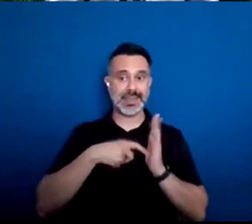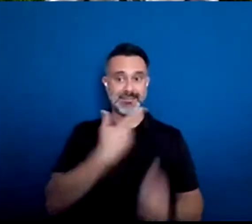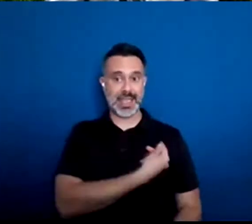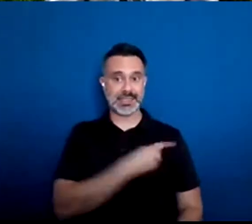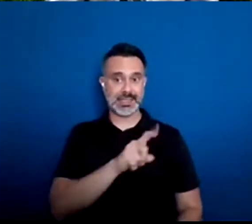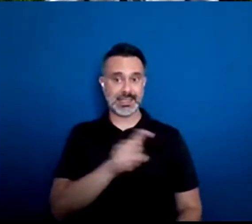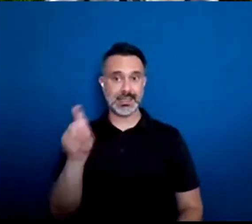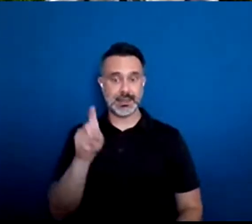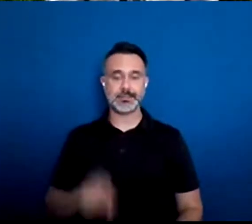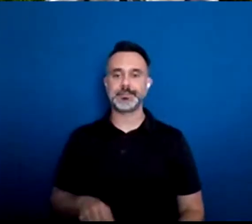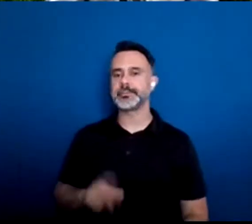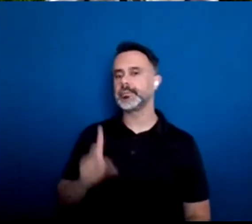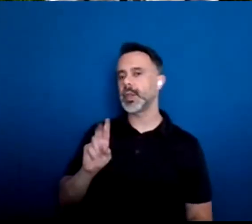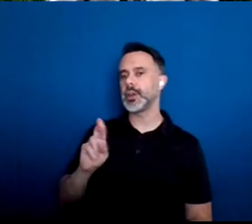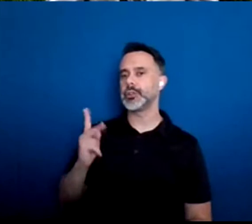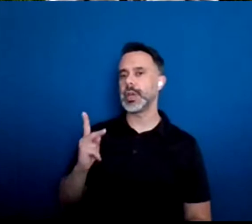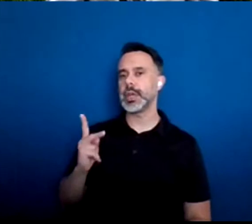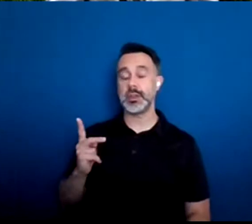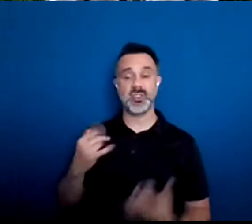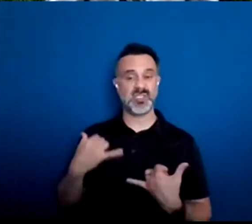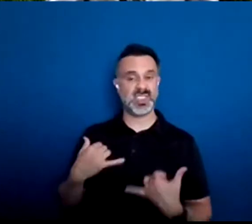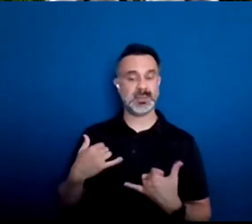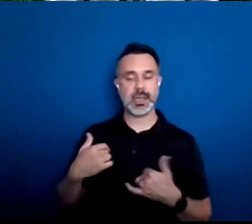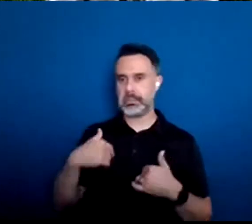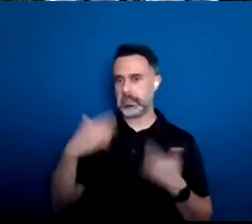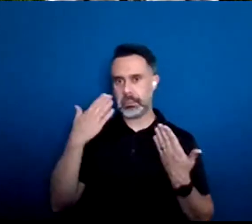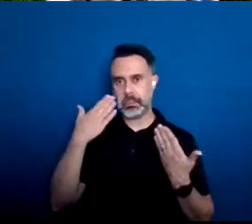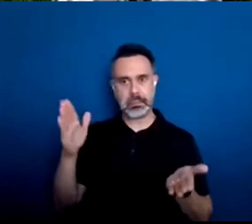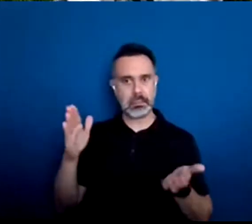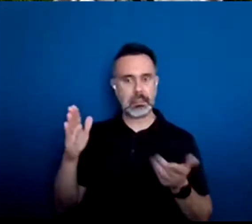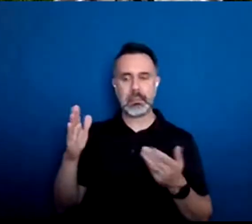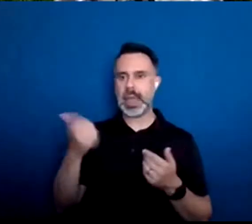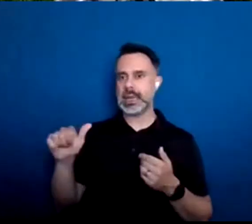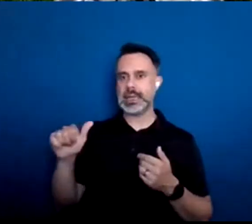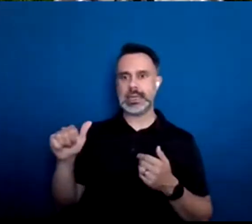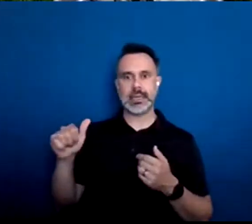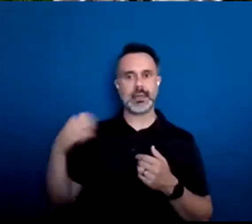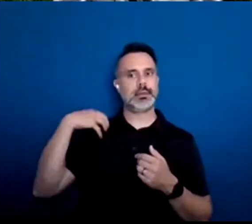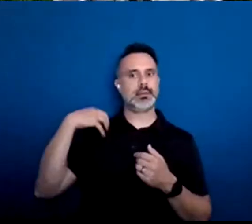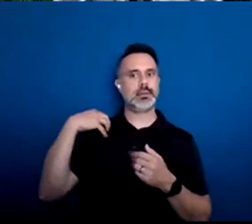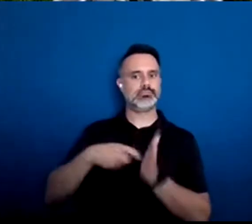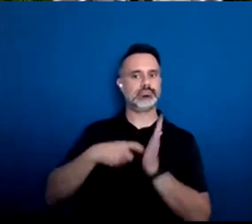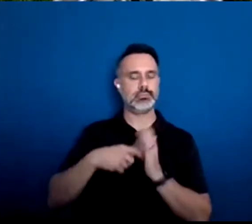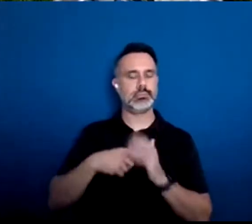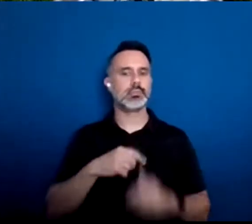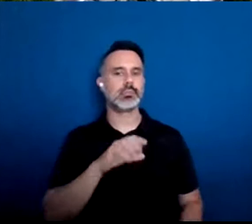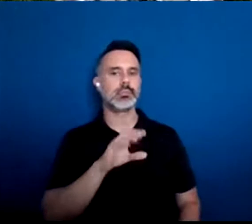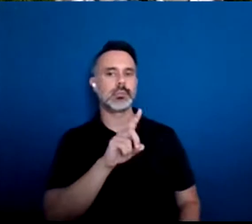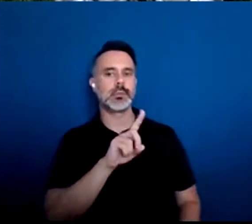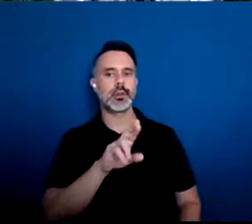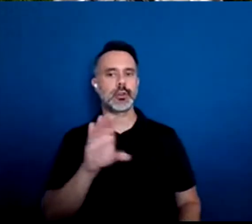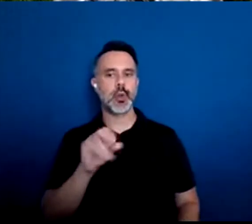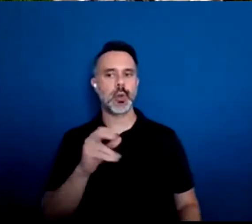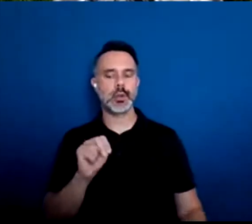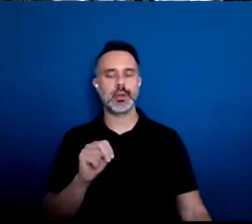At this point, I'm not aware of any employer that is mandating it. Yeah, we're having a lot of conversations